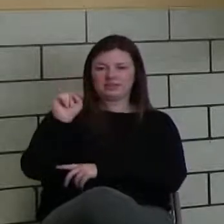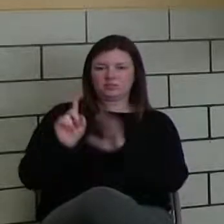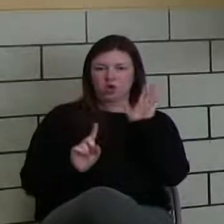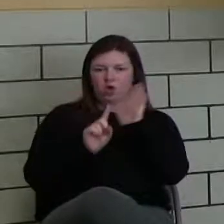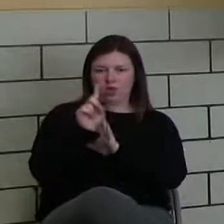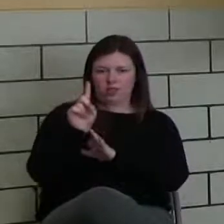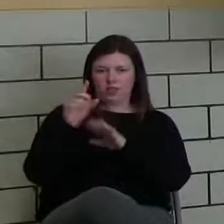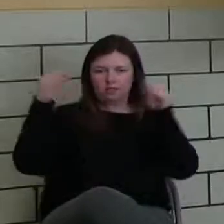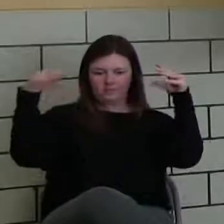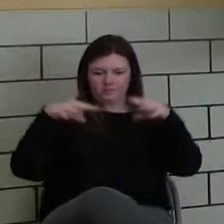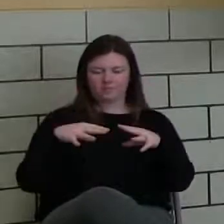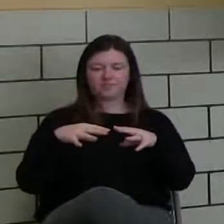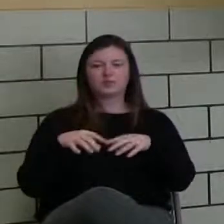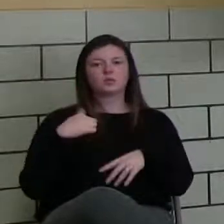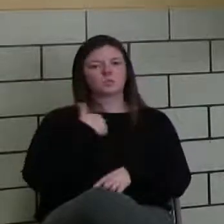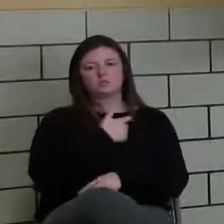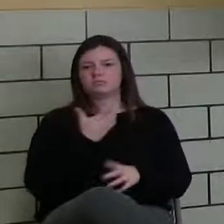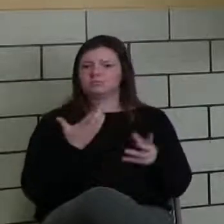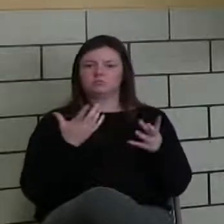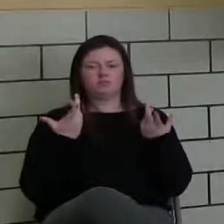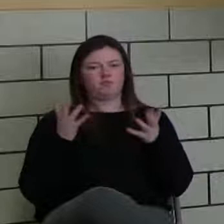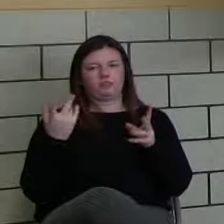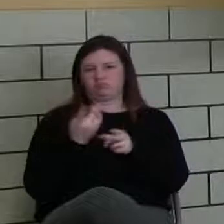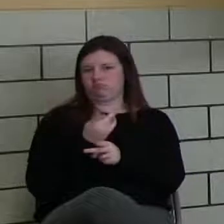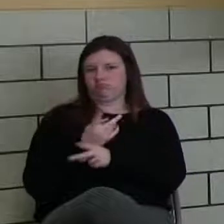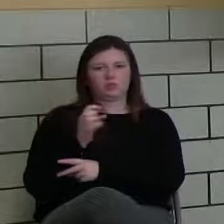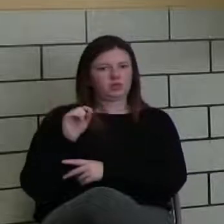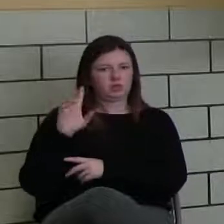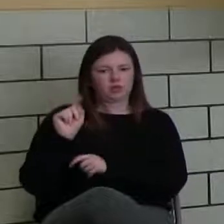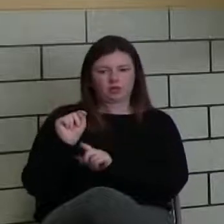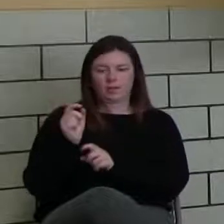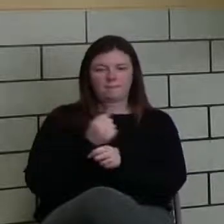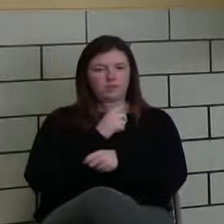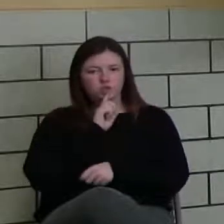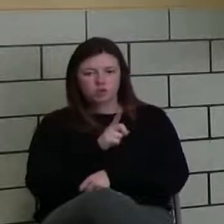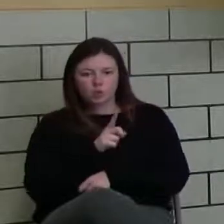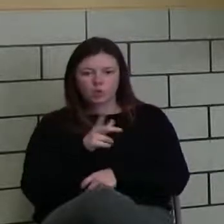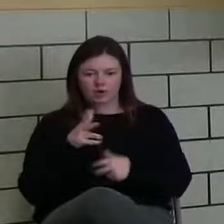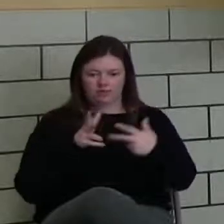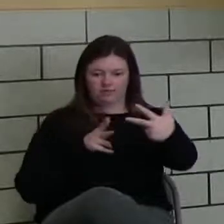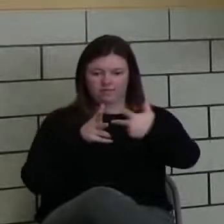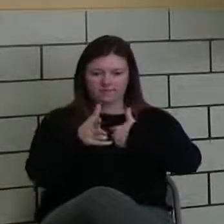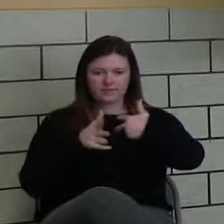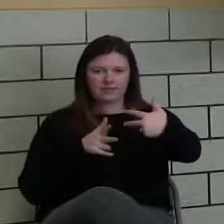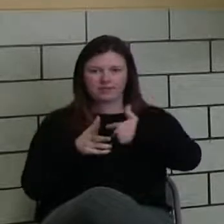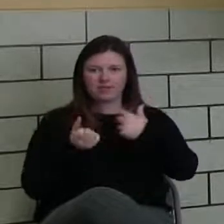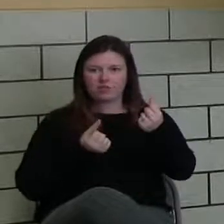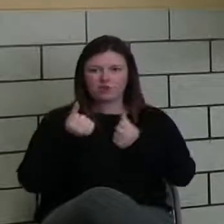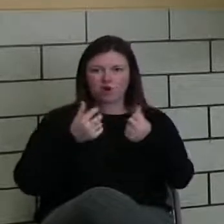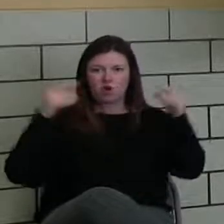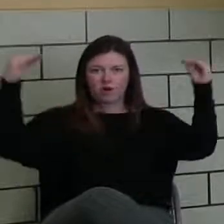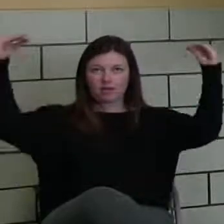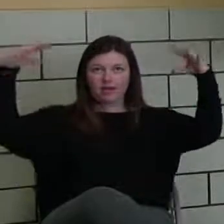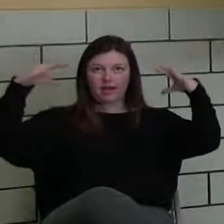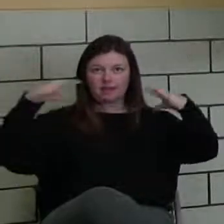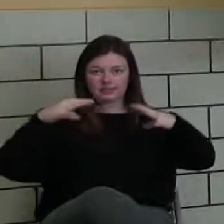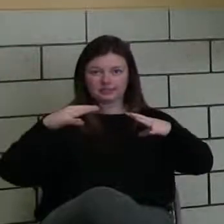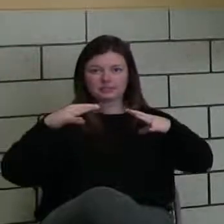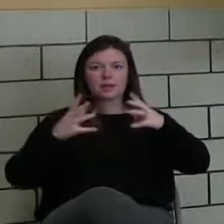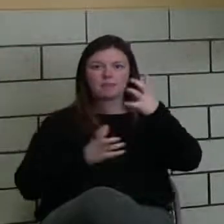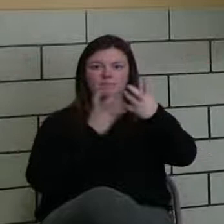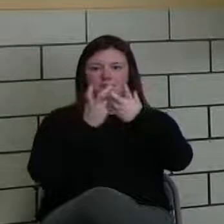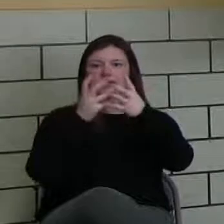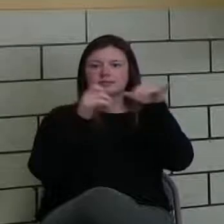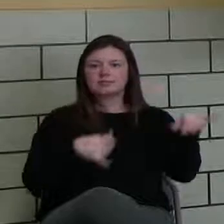we've run photometric calculations to make sure that from a vehicular and a KYTC standpoint, those vehicular lights are meeting